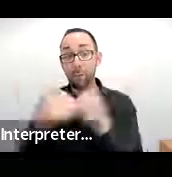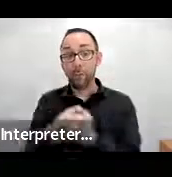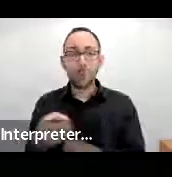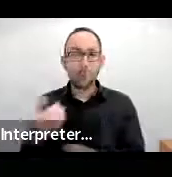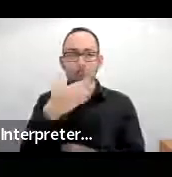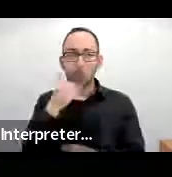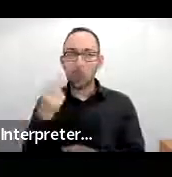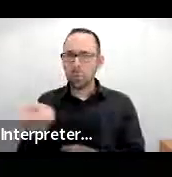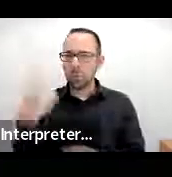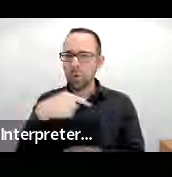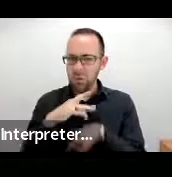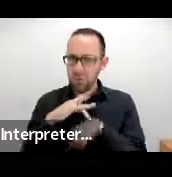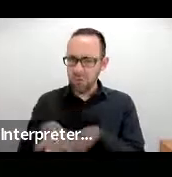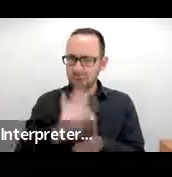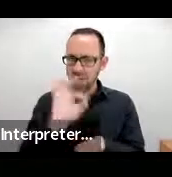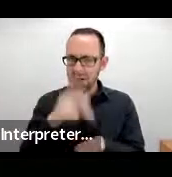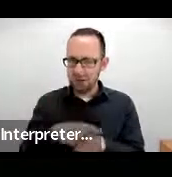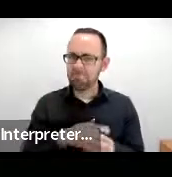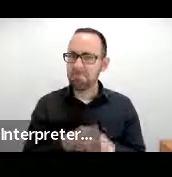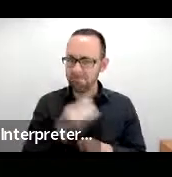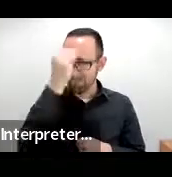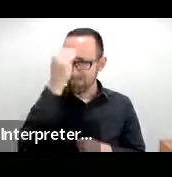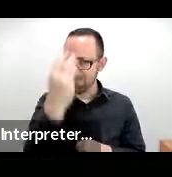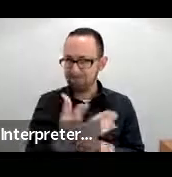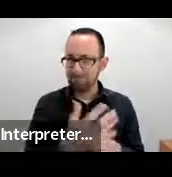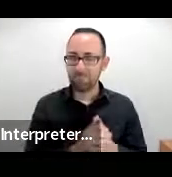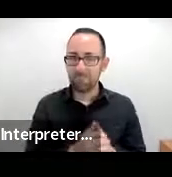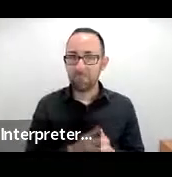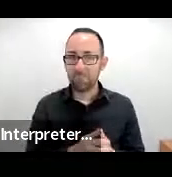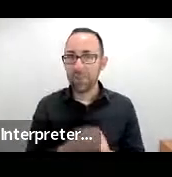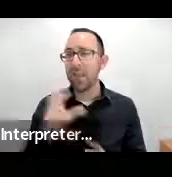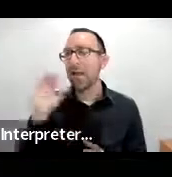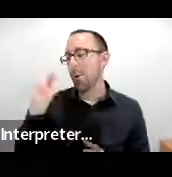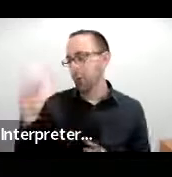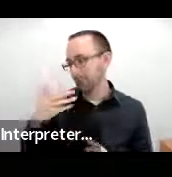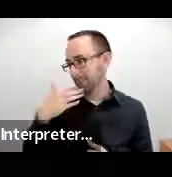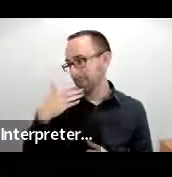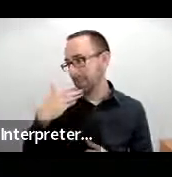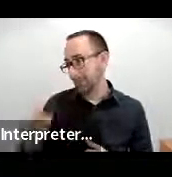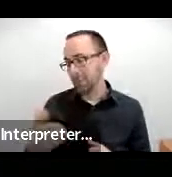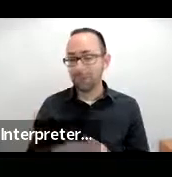earlier pickup time than the later. Okay, thank you.